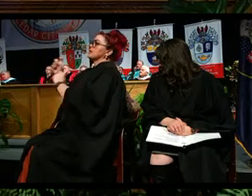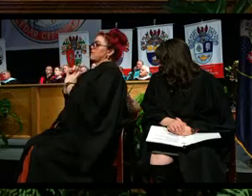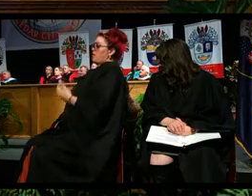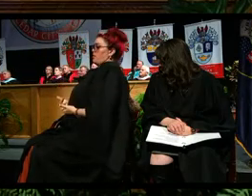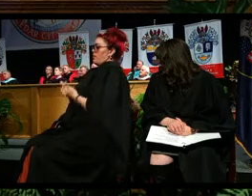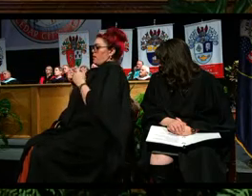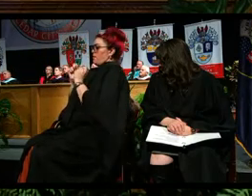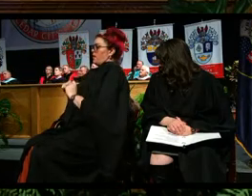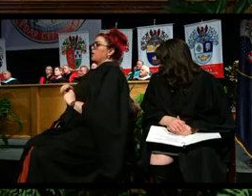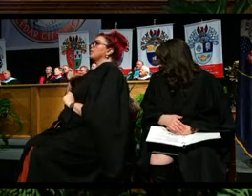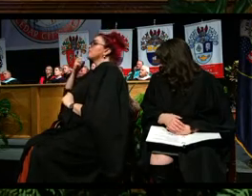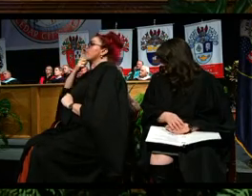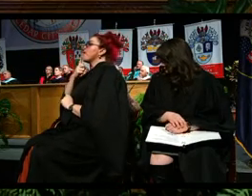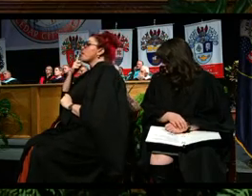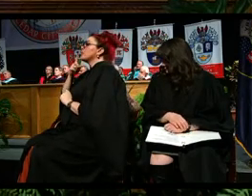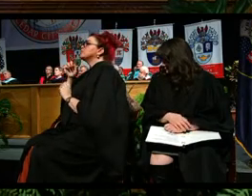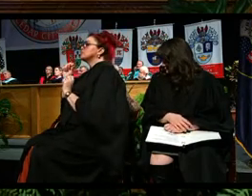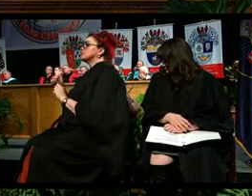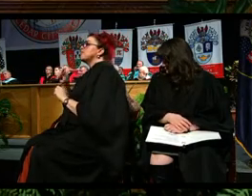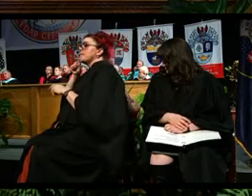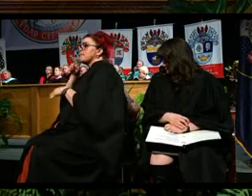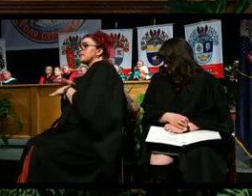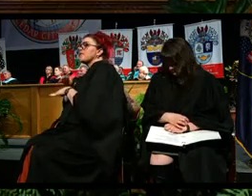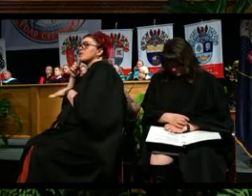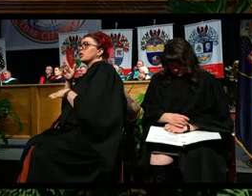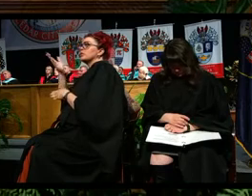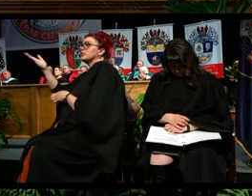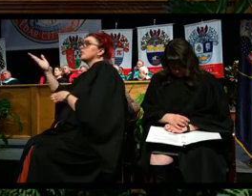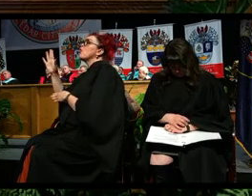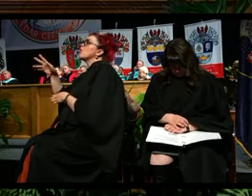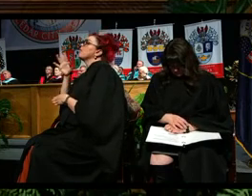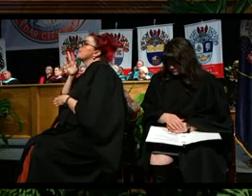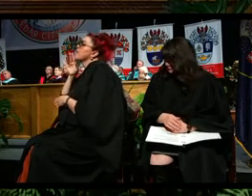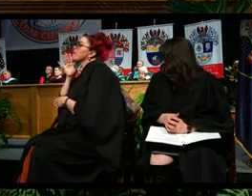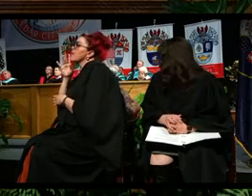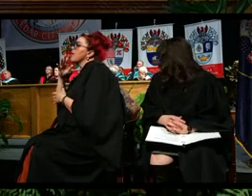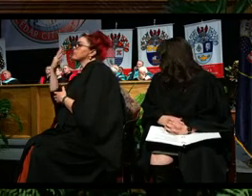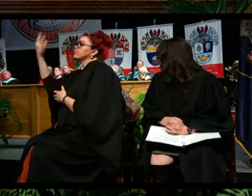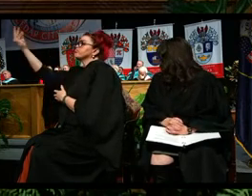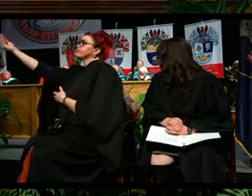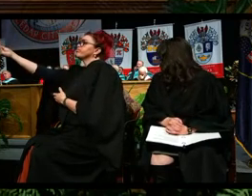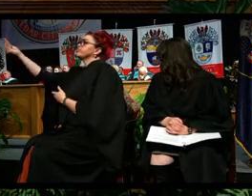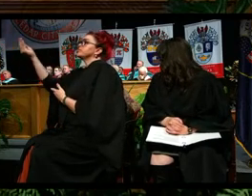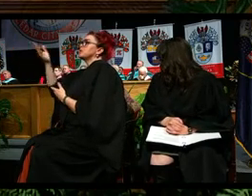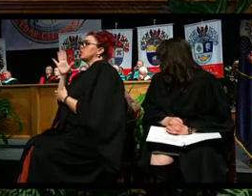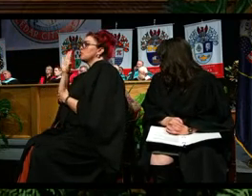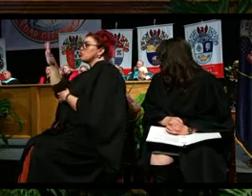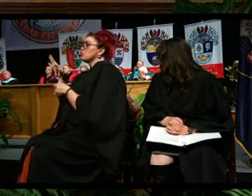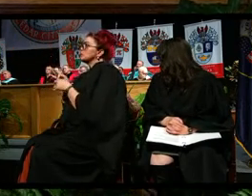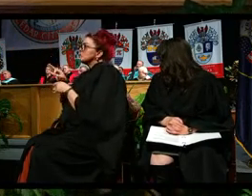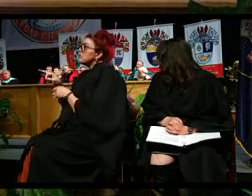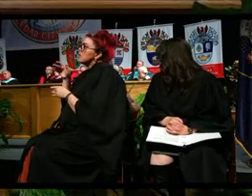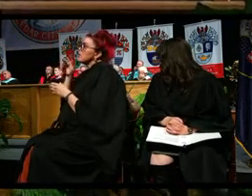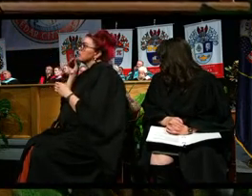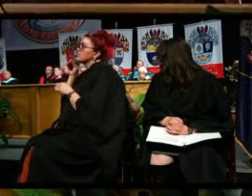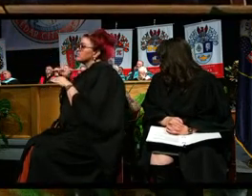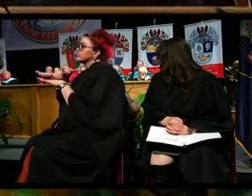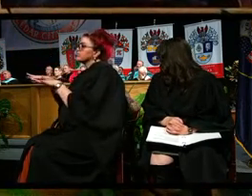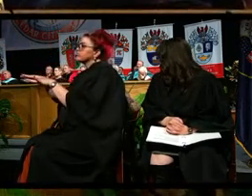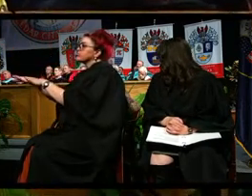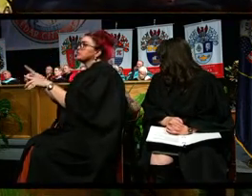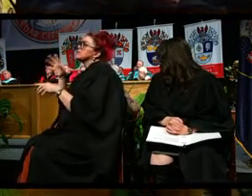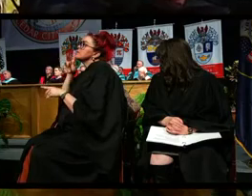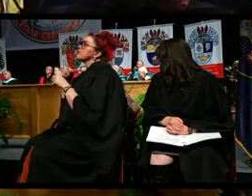mouth, I ask you to bless it, Creator. And whatever comes out of her mouth might be your spirit. She'll talk for